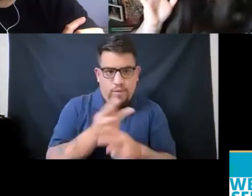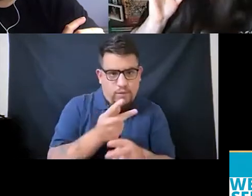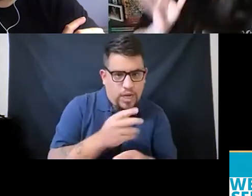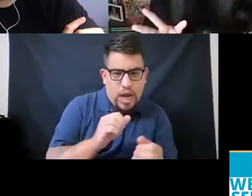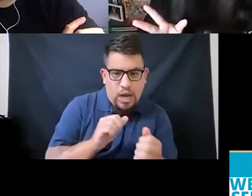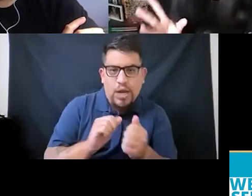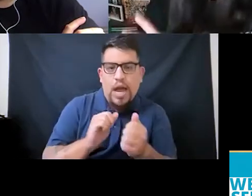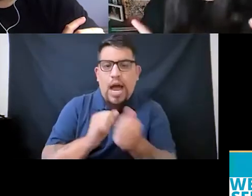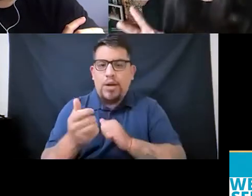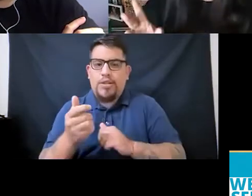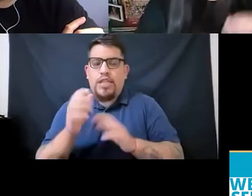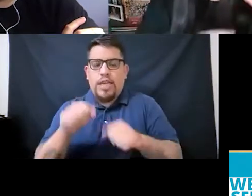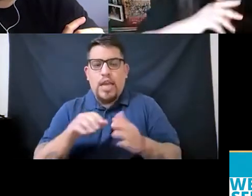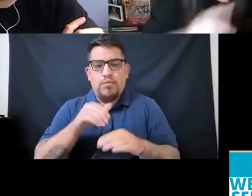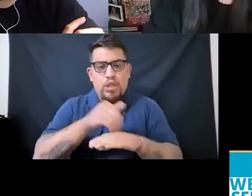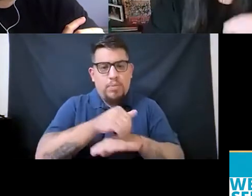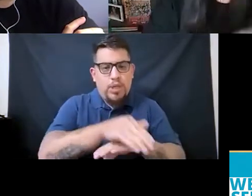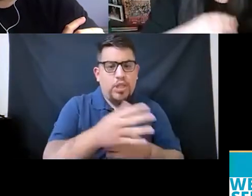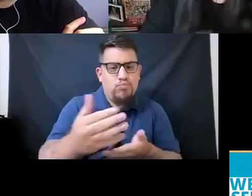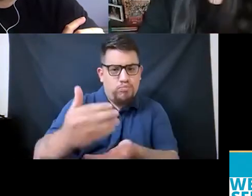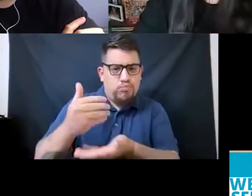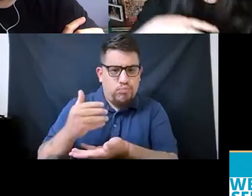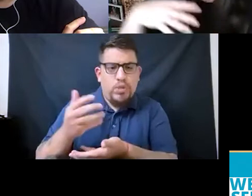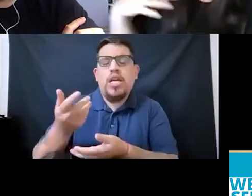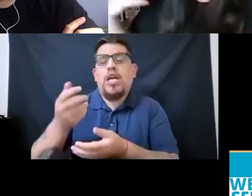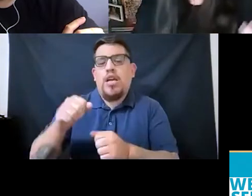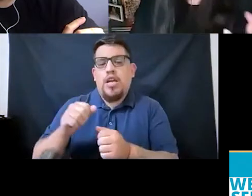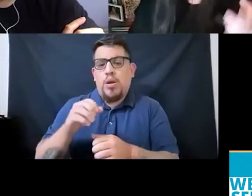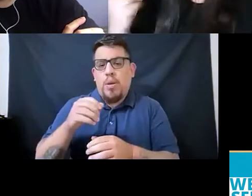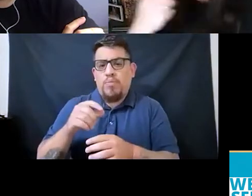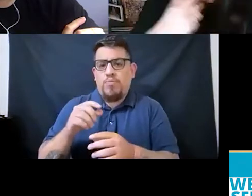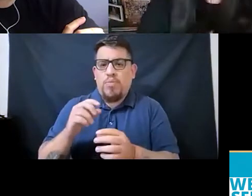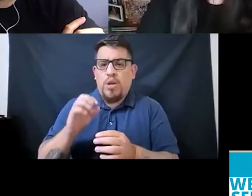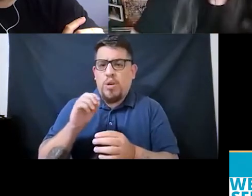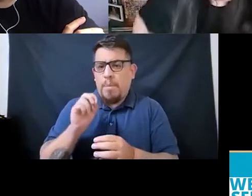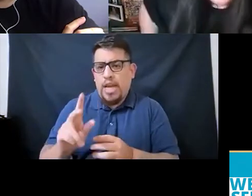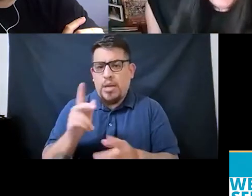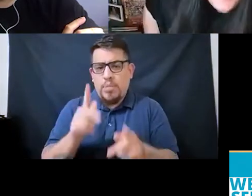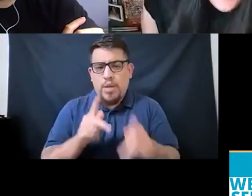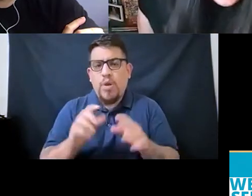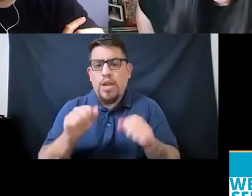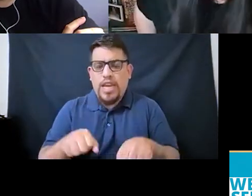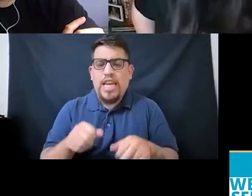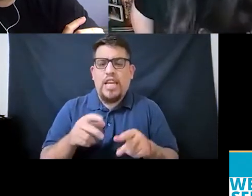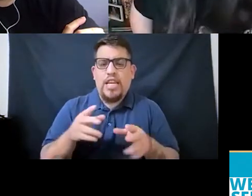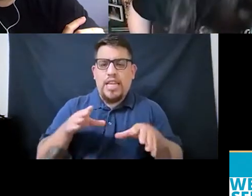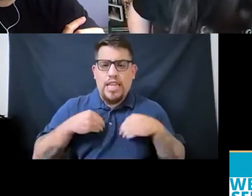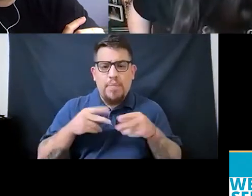kind of look at the submissions that we have right now? How can we break it down and get back to people, do rounds of edits for the folks that we want to accept?